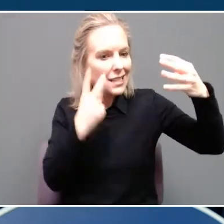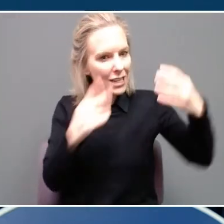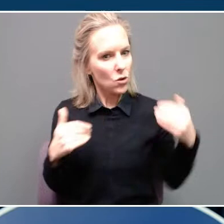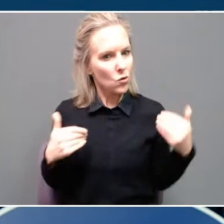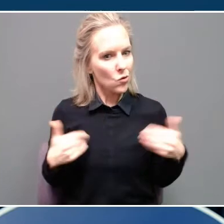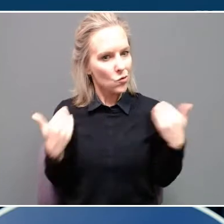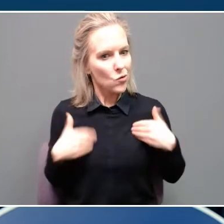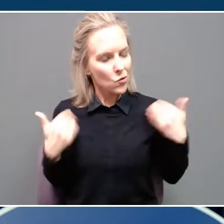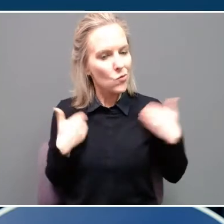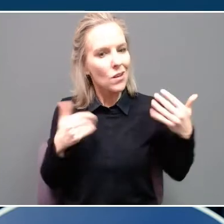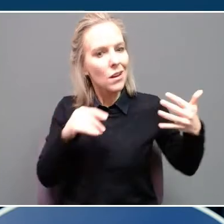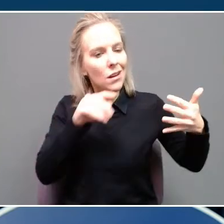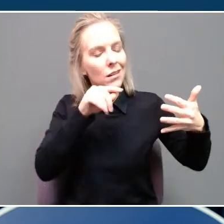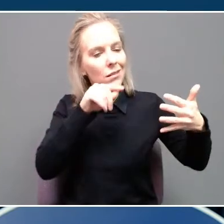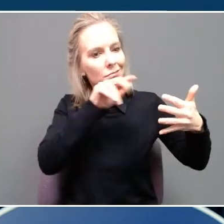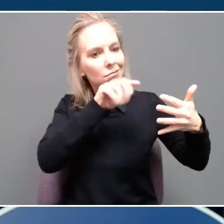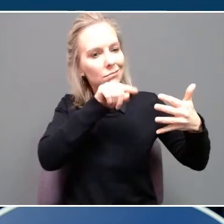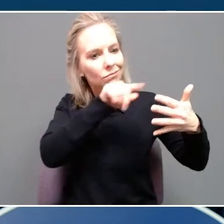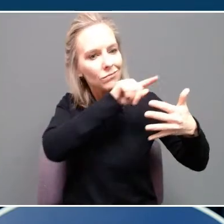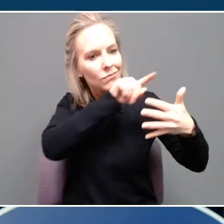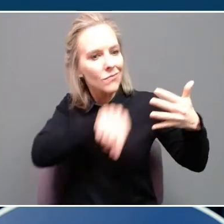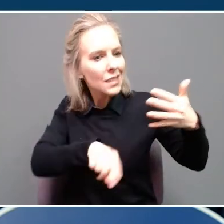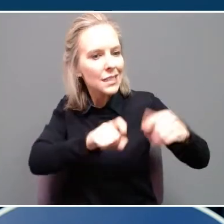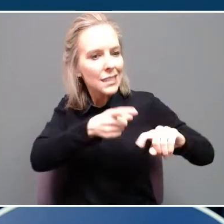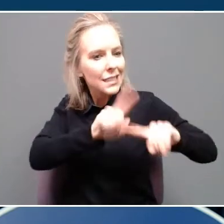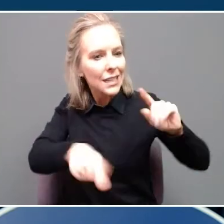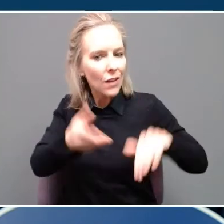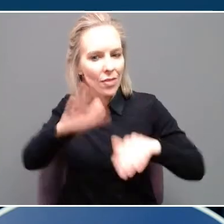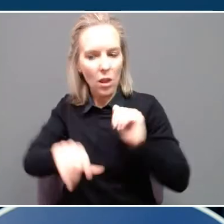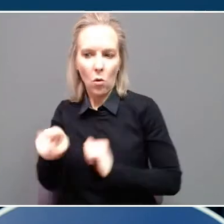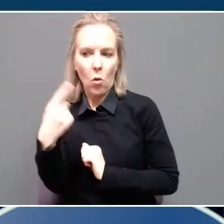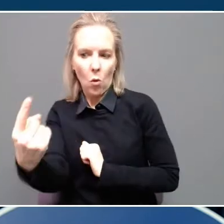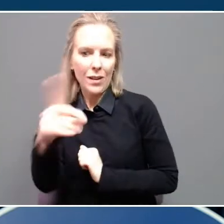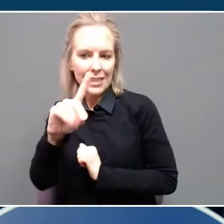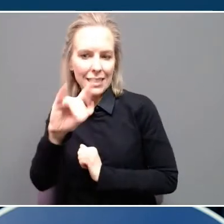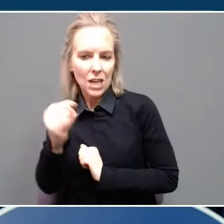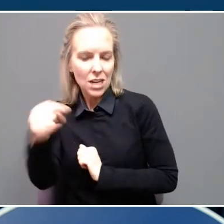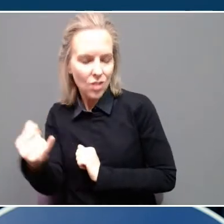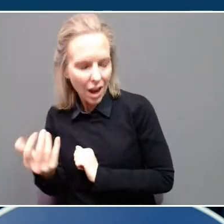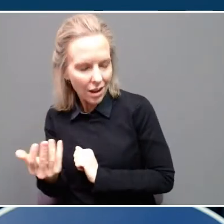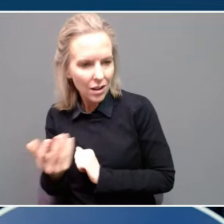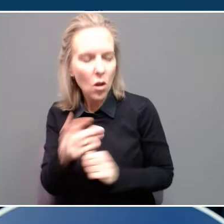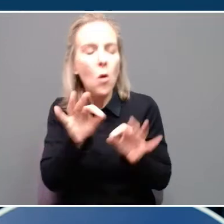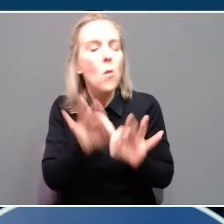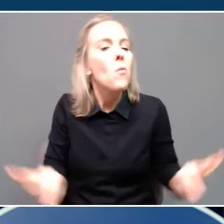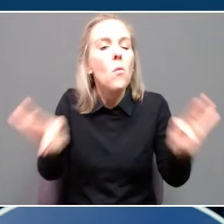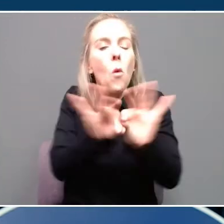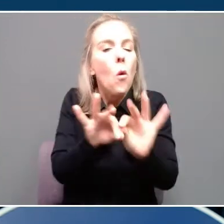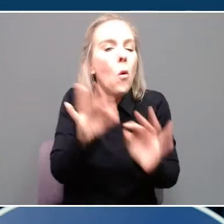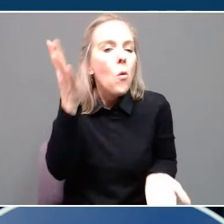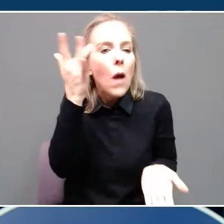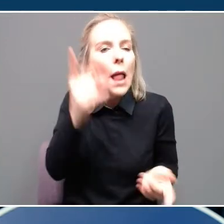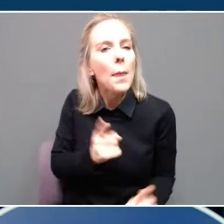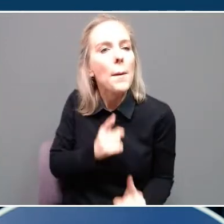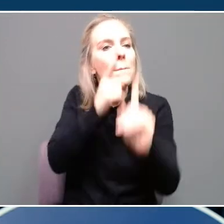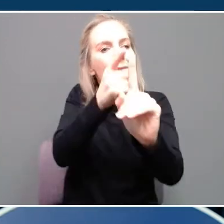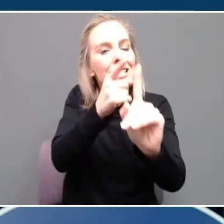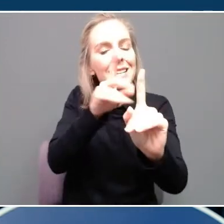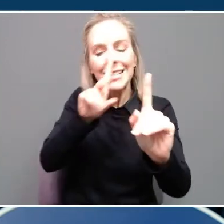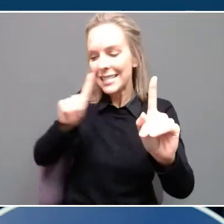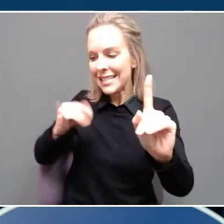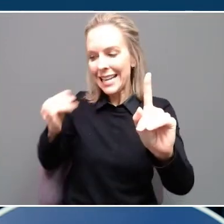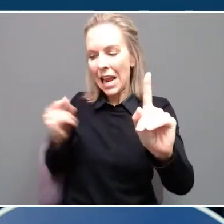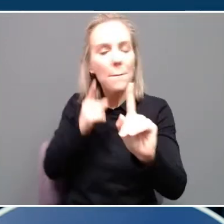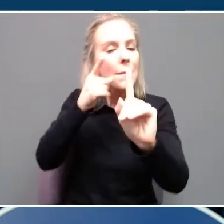year than just the juvenile detention centers. And this is important to note because the mission for the Department of Juvenile Justice